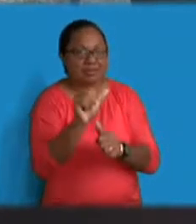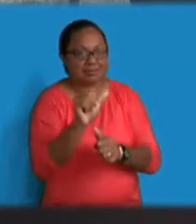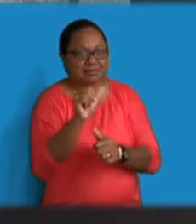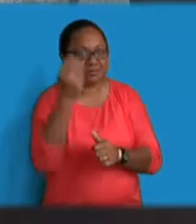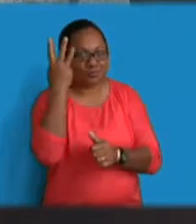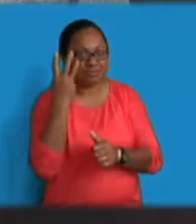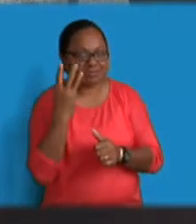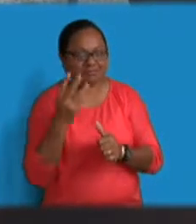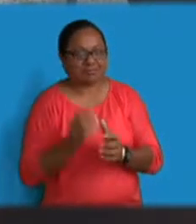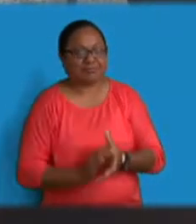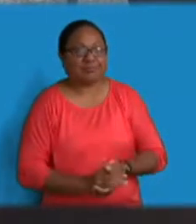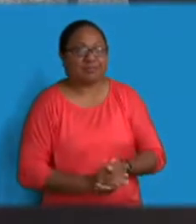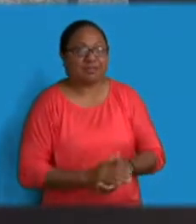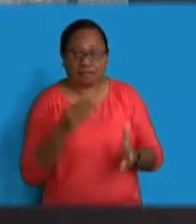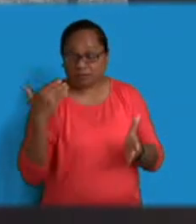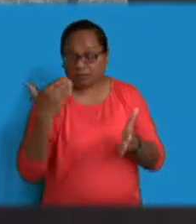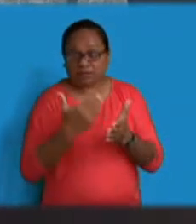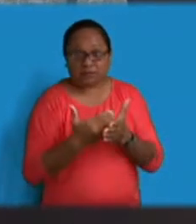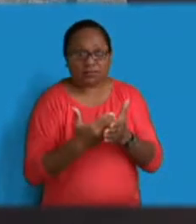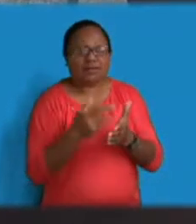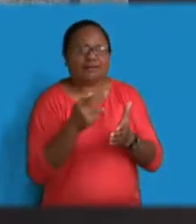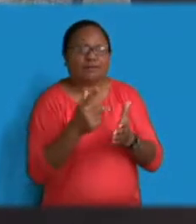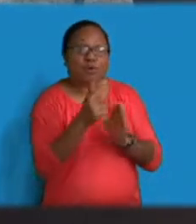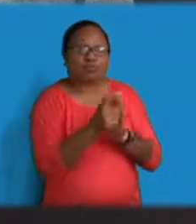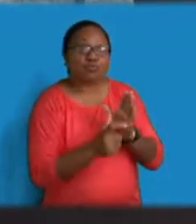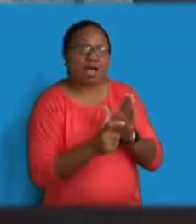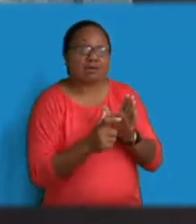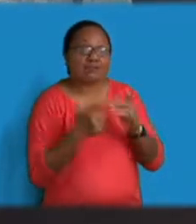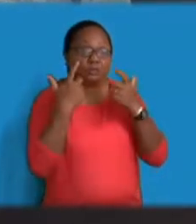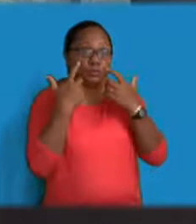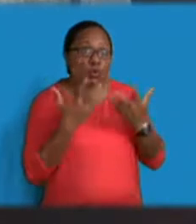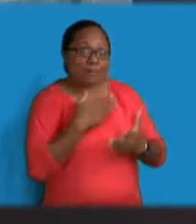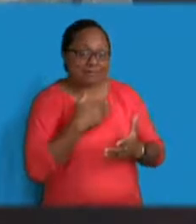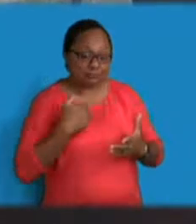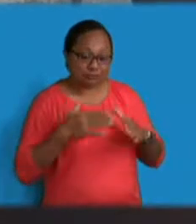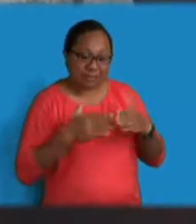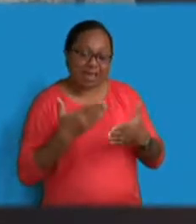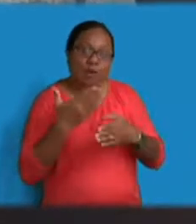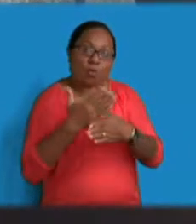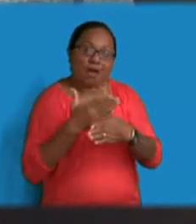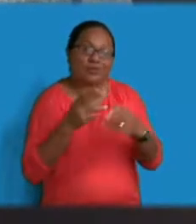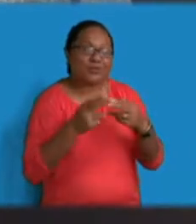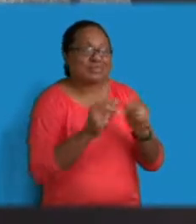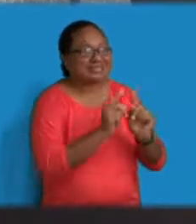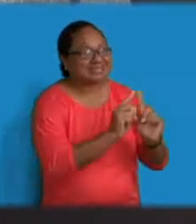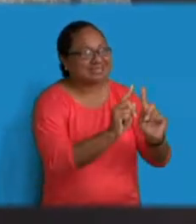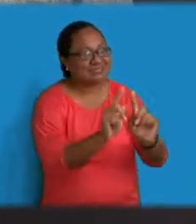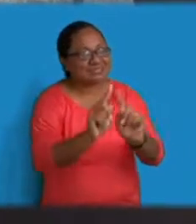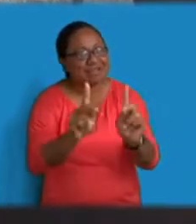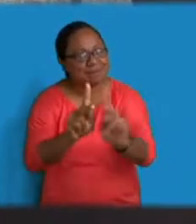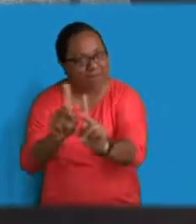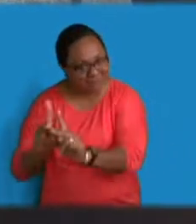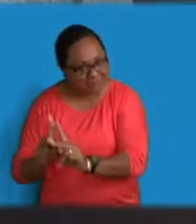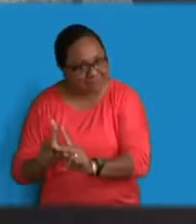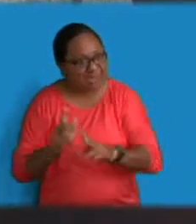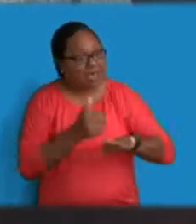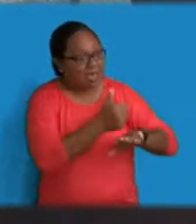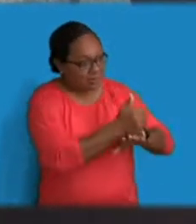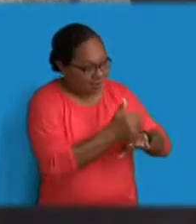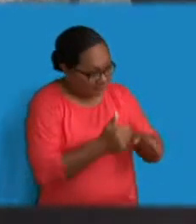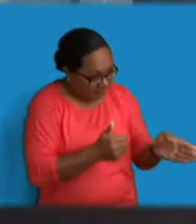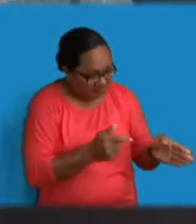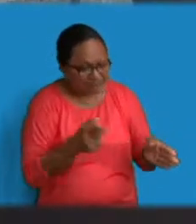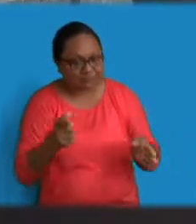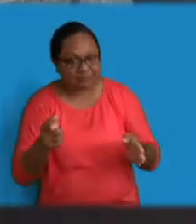thus far, after the craft shows, Madam Speaker, the Ministry is working with stakeholders, both government, non-government as